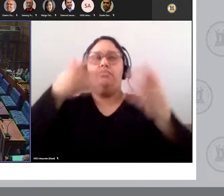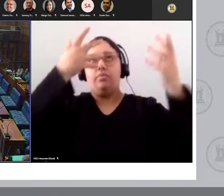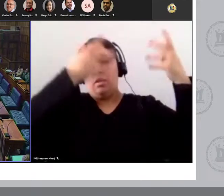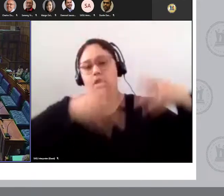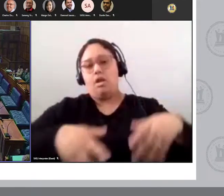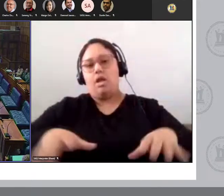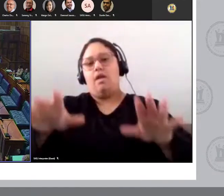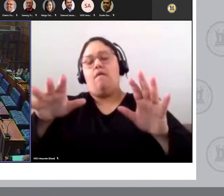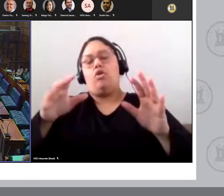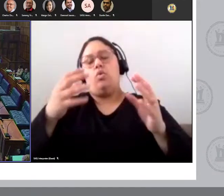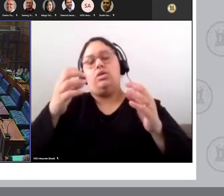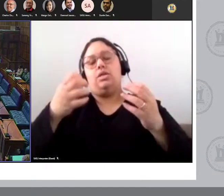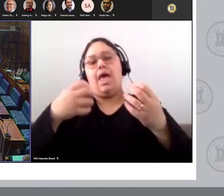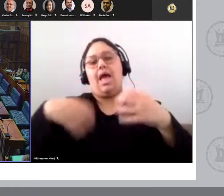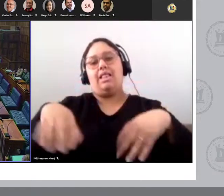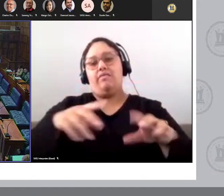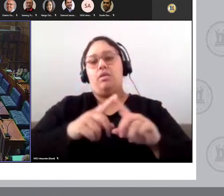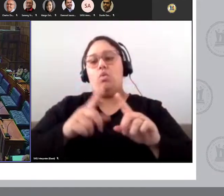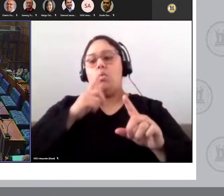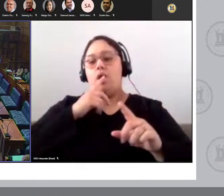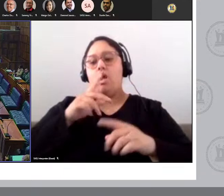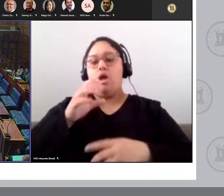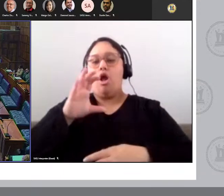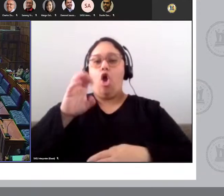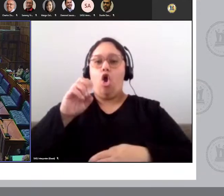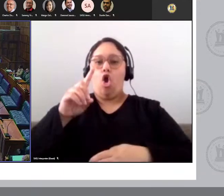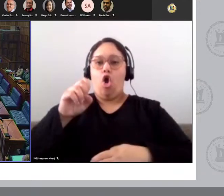Colonel de Klerk of SAPS did a